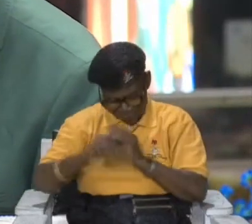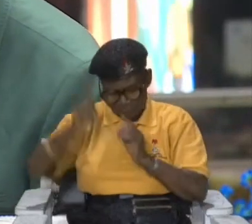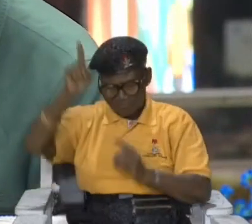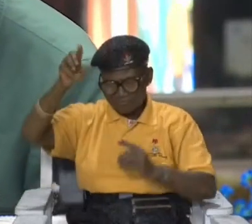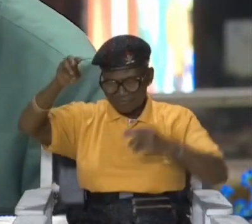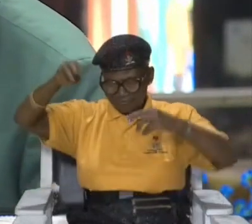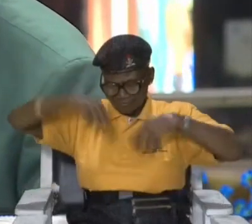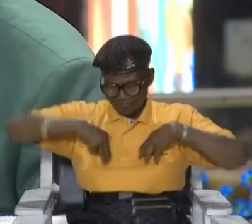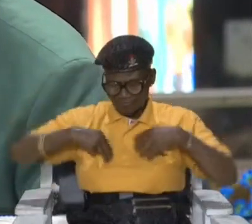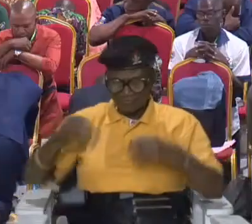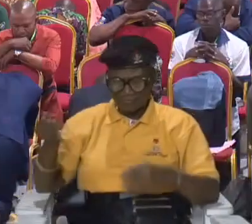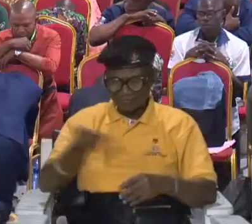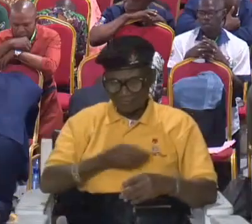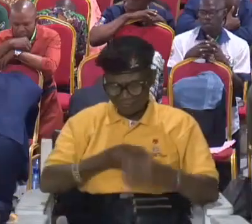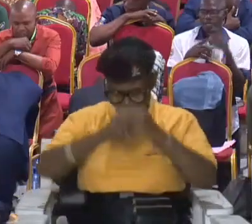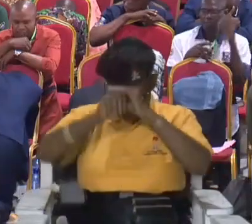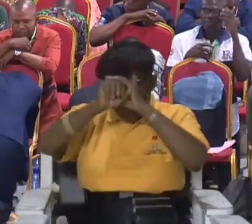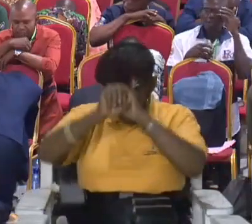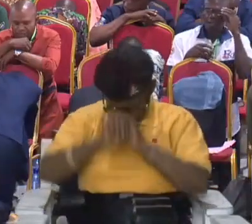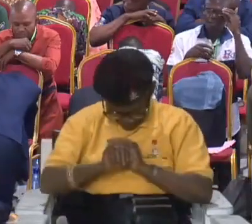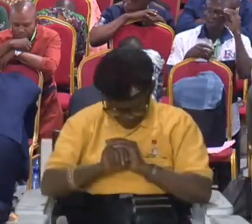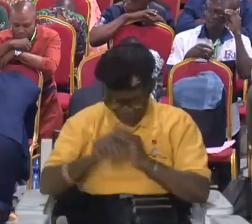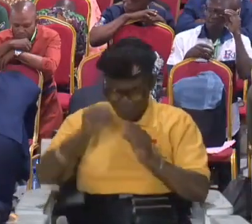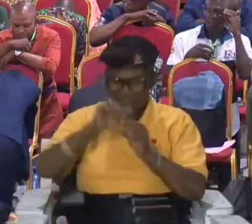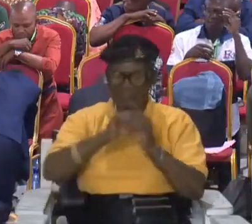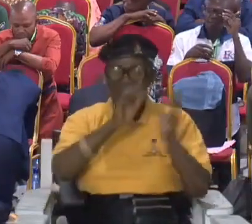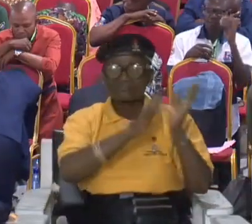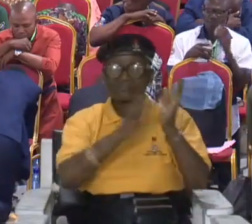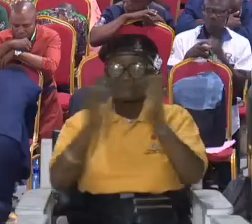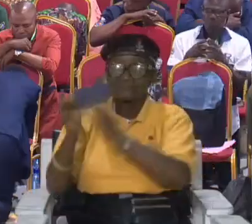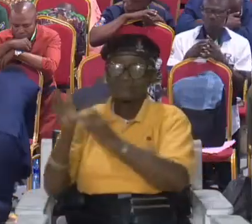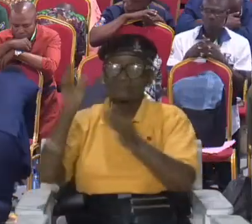Accept our worship in Jesus' name.